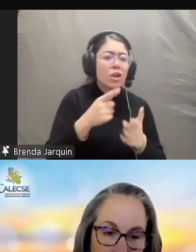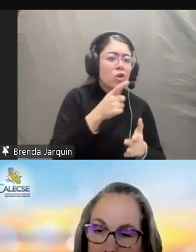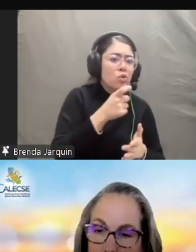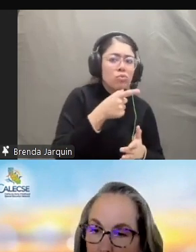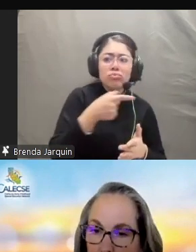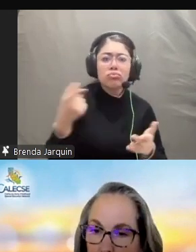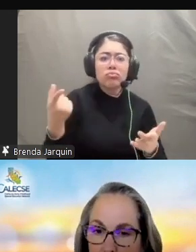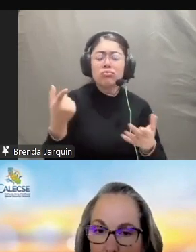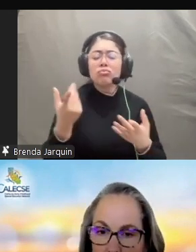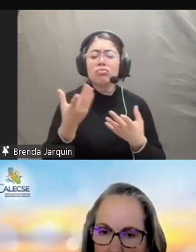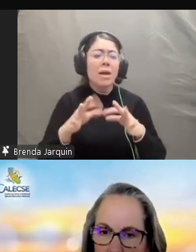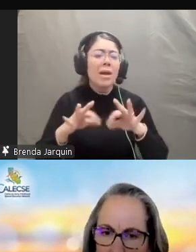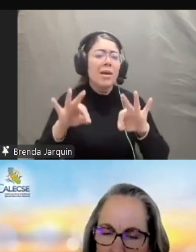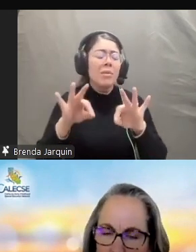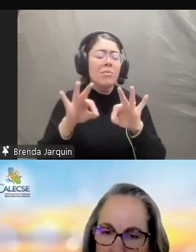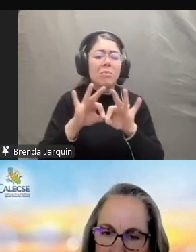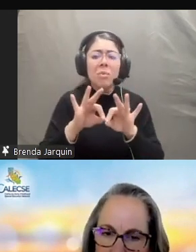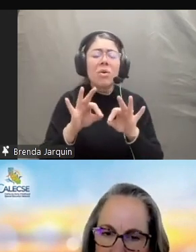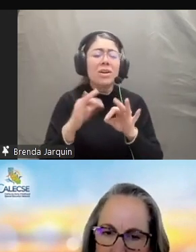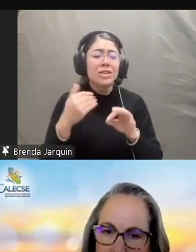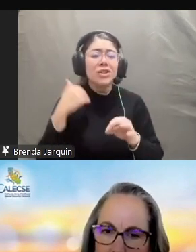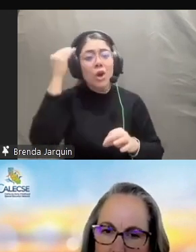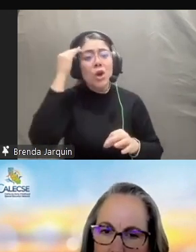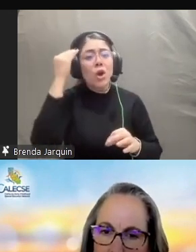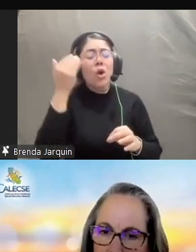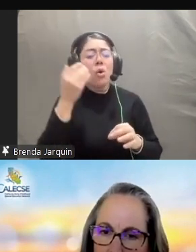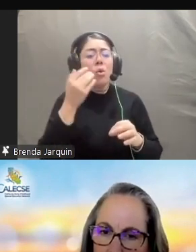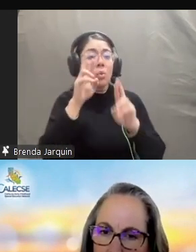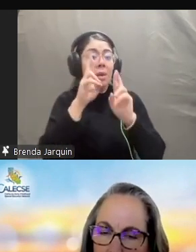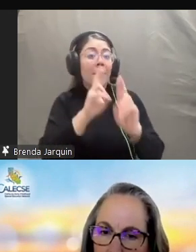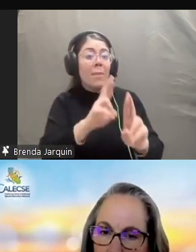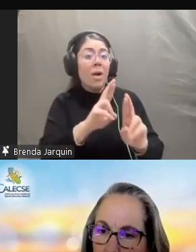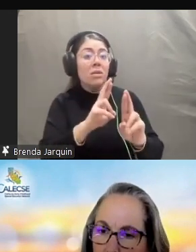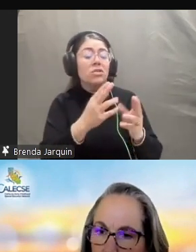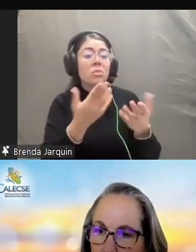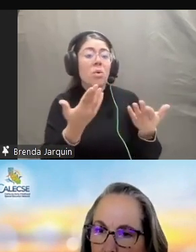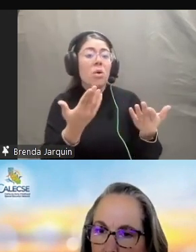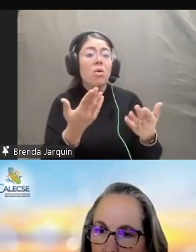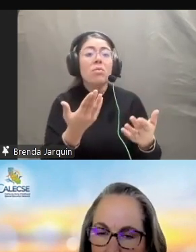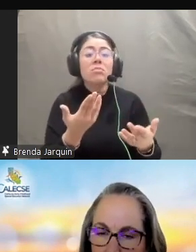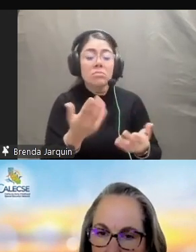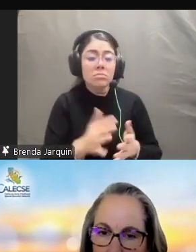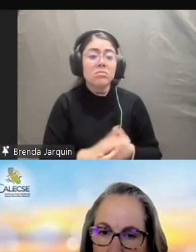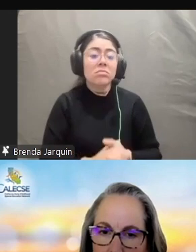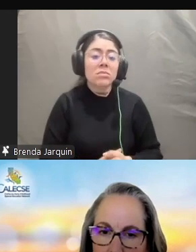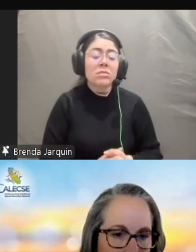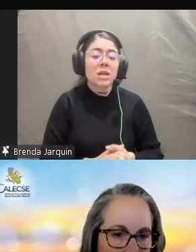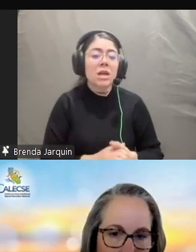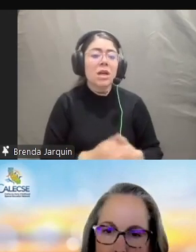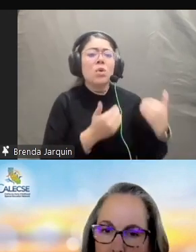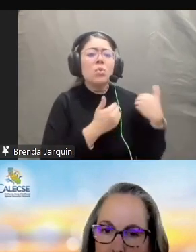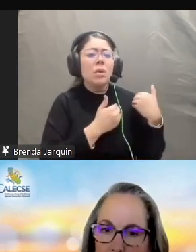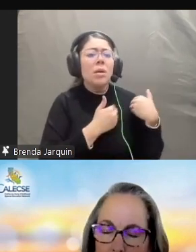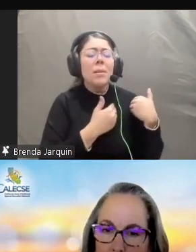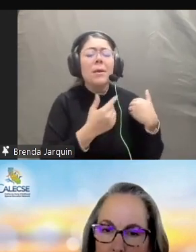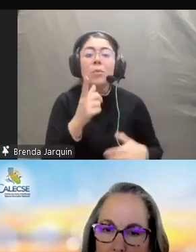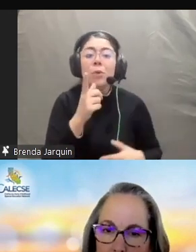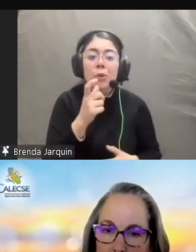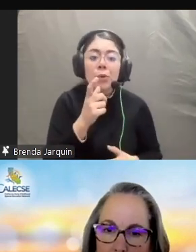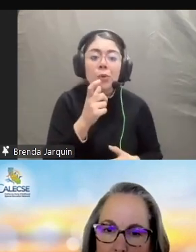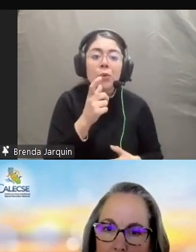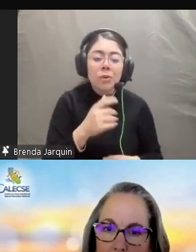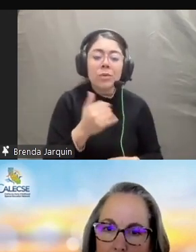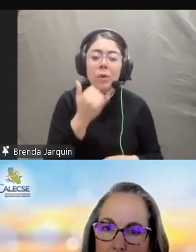Who is responsible for the IFSP. So again, going piece by piece from the regional center side and the LE side